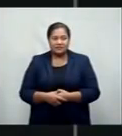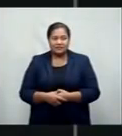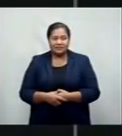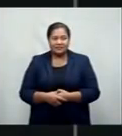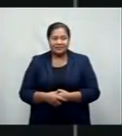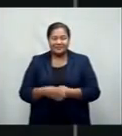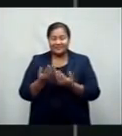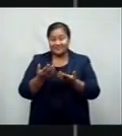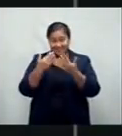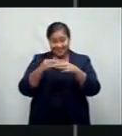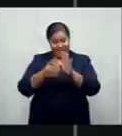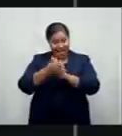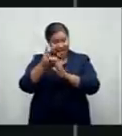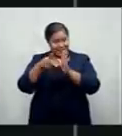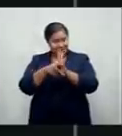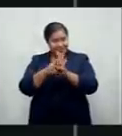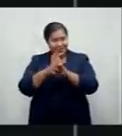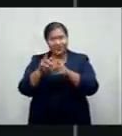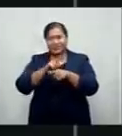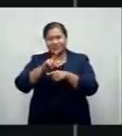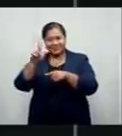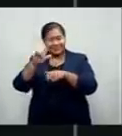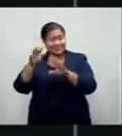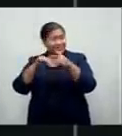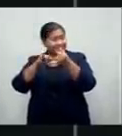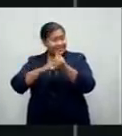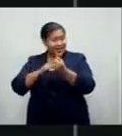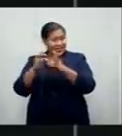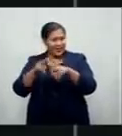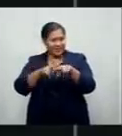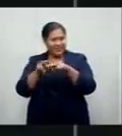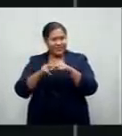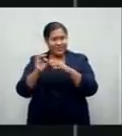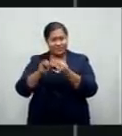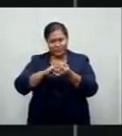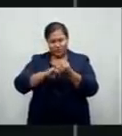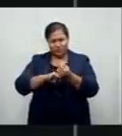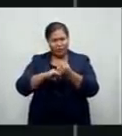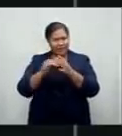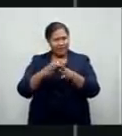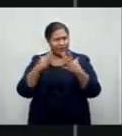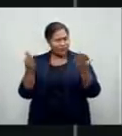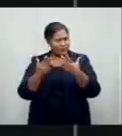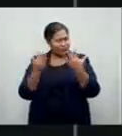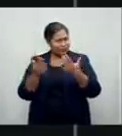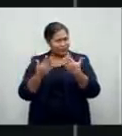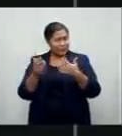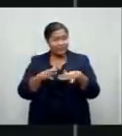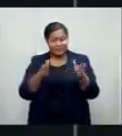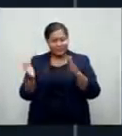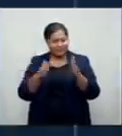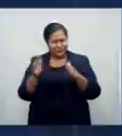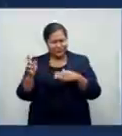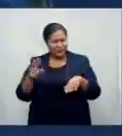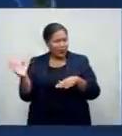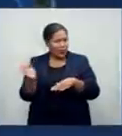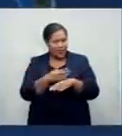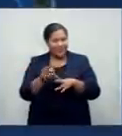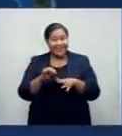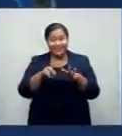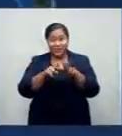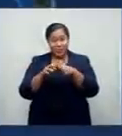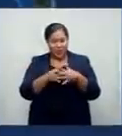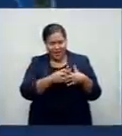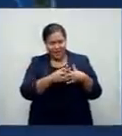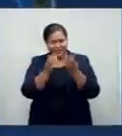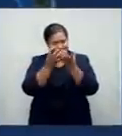A high pressure system to the far south of Fiji directs a fresh to strong southeast to easterly wind flow over the group. In the west, partly